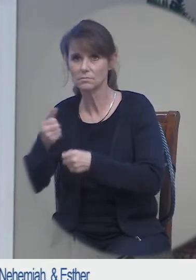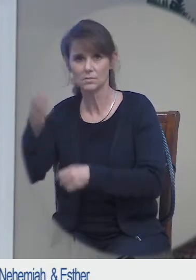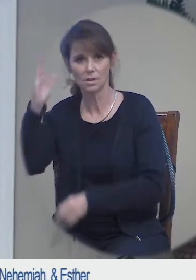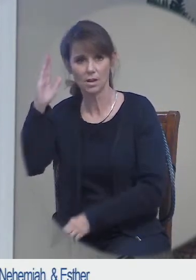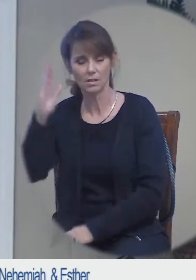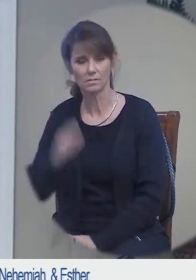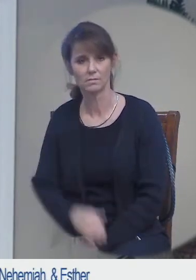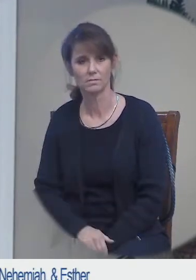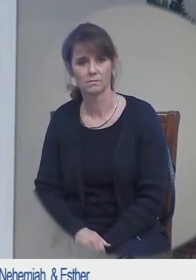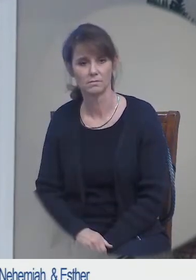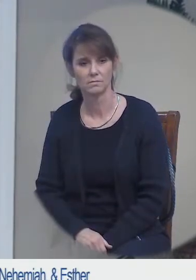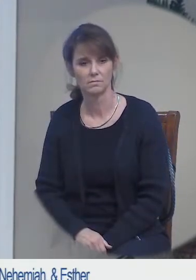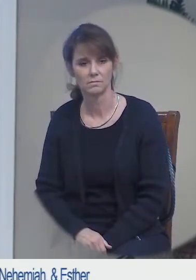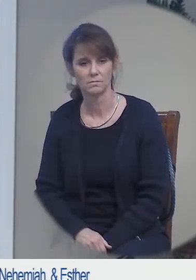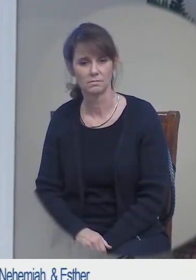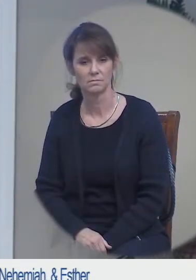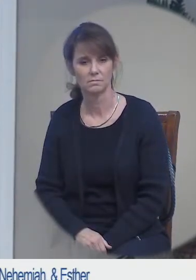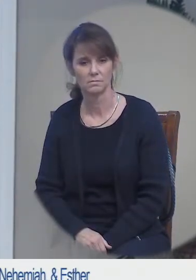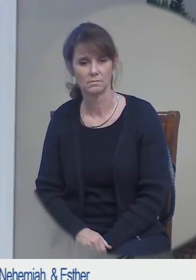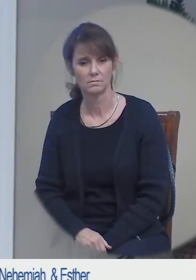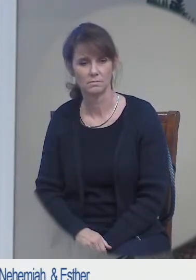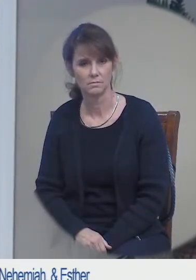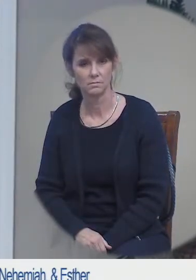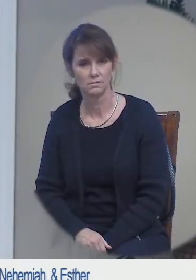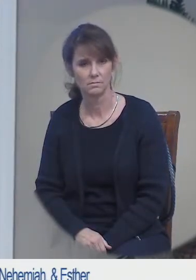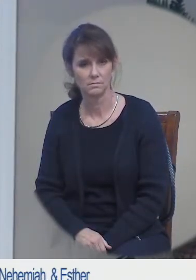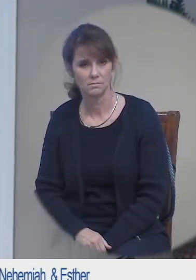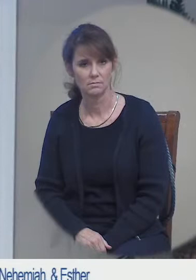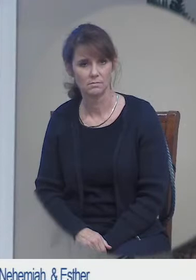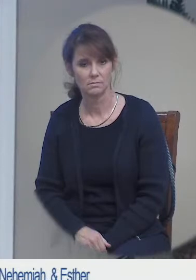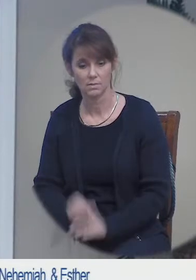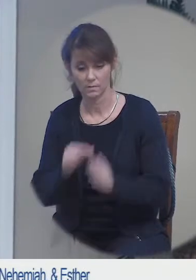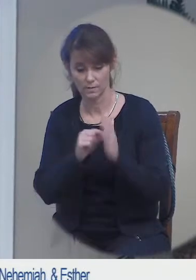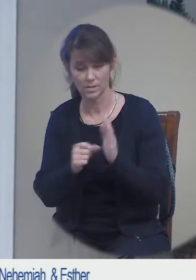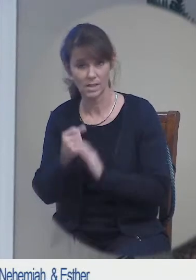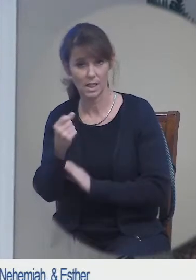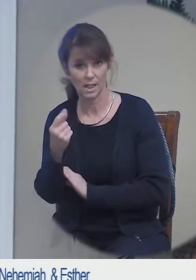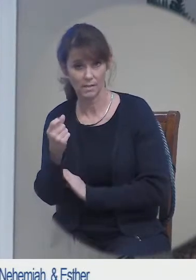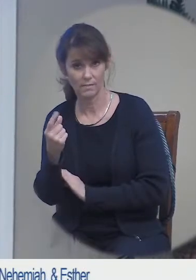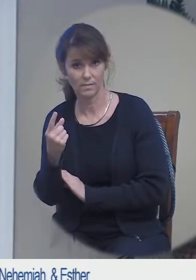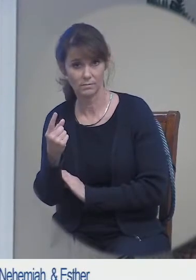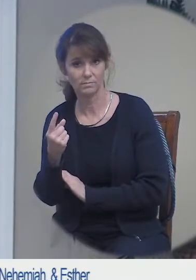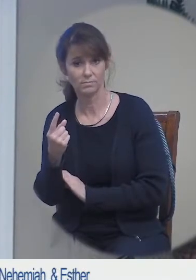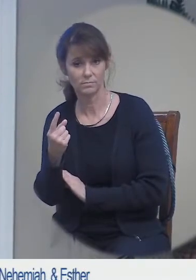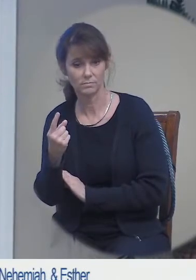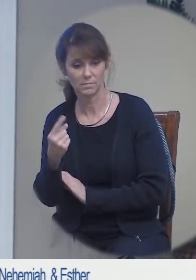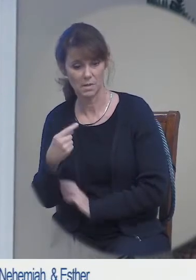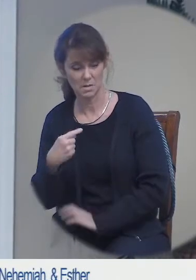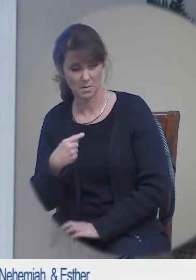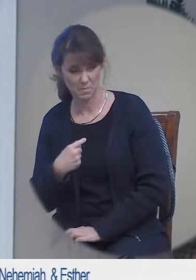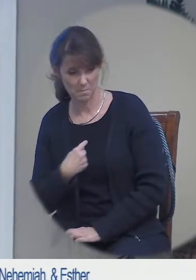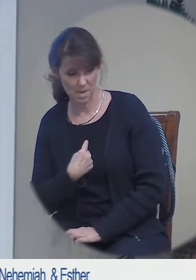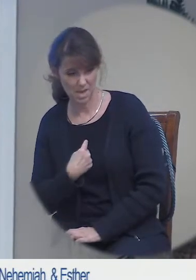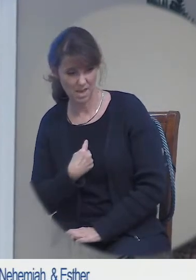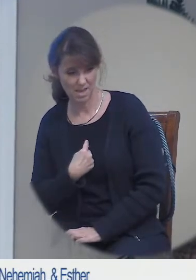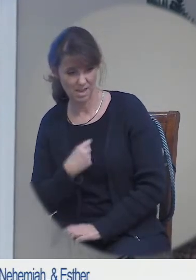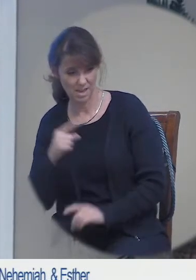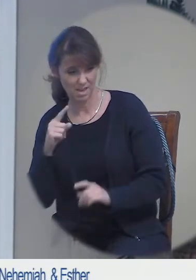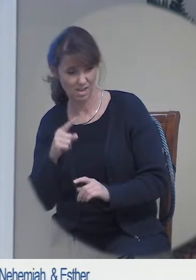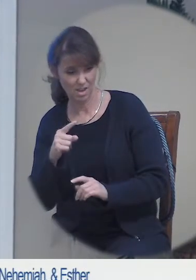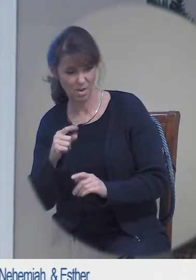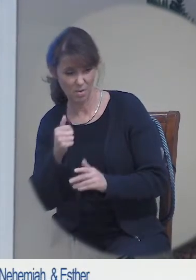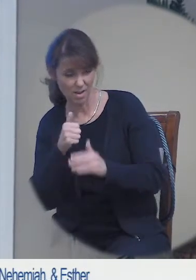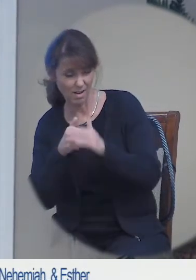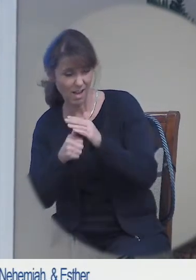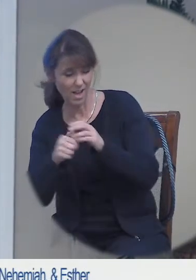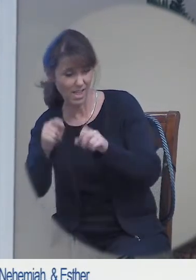then secondly, as Harold mentioned, that's kind of the other part of verse 11. And could one such as I go into the temple, and